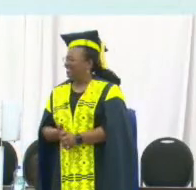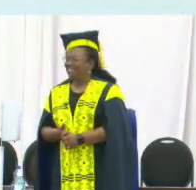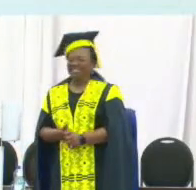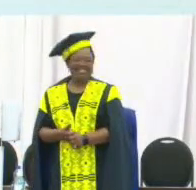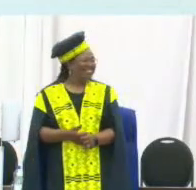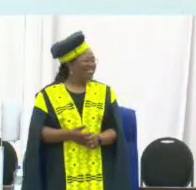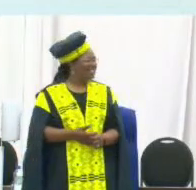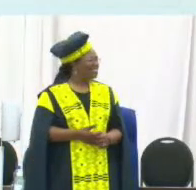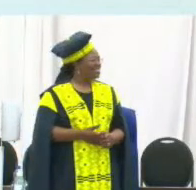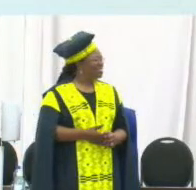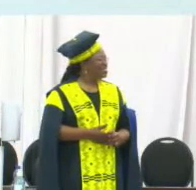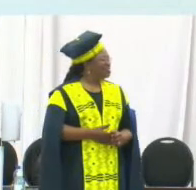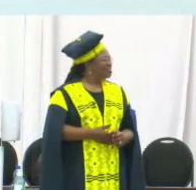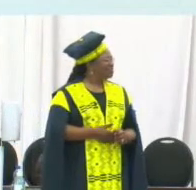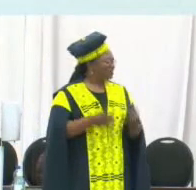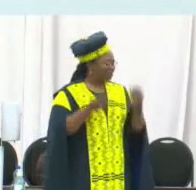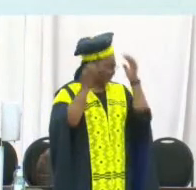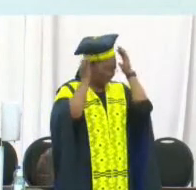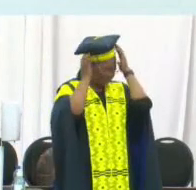Robin Bacon.